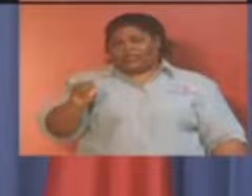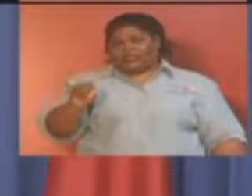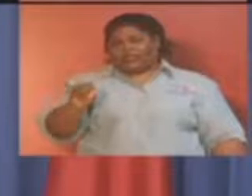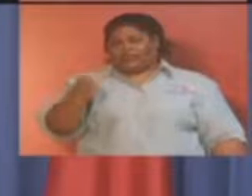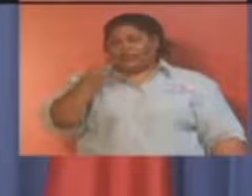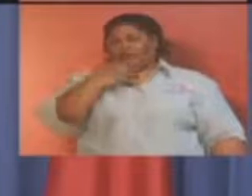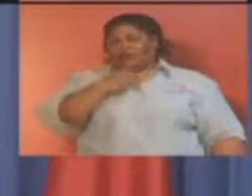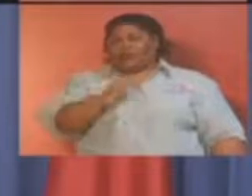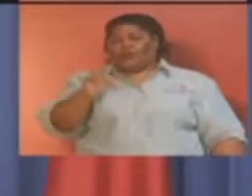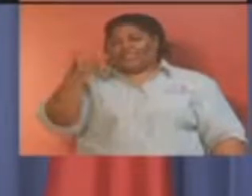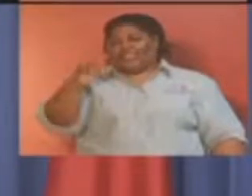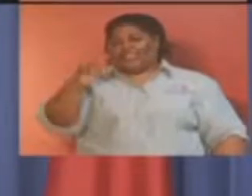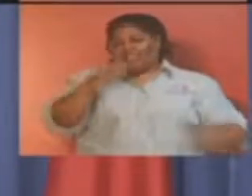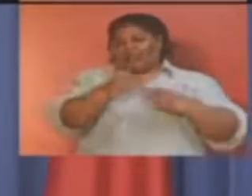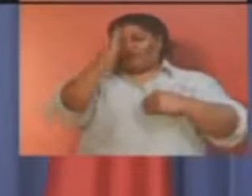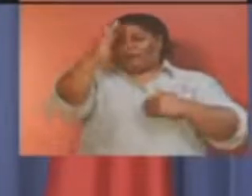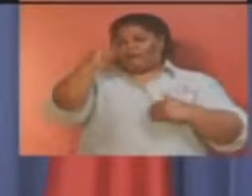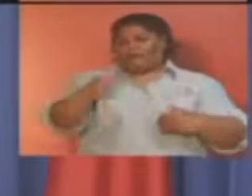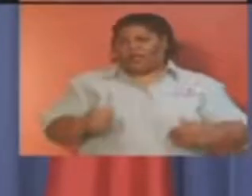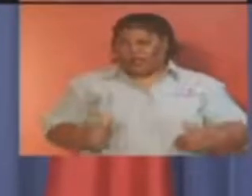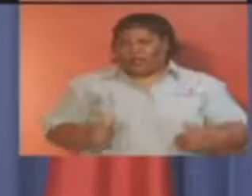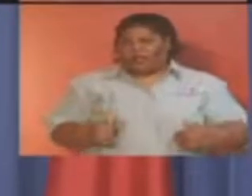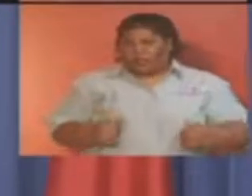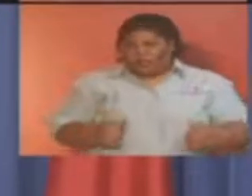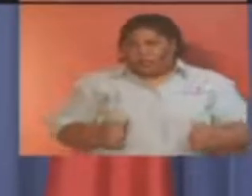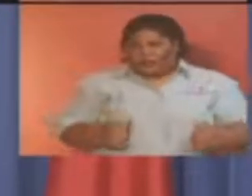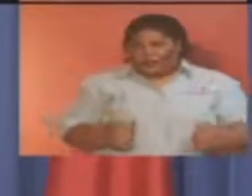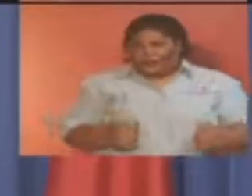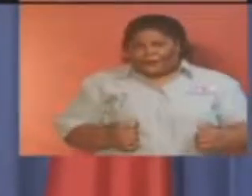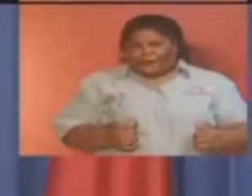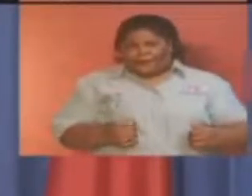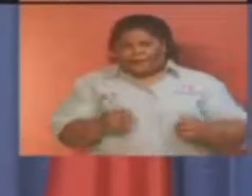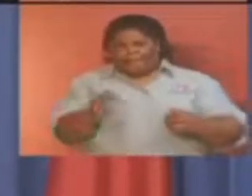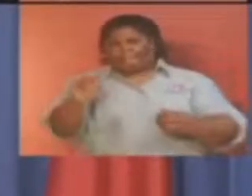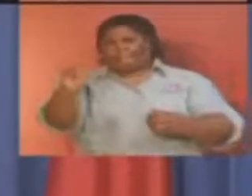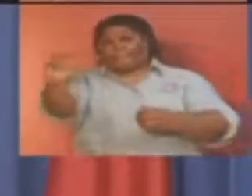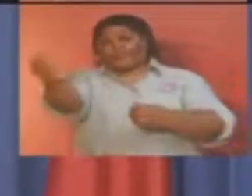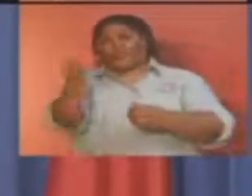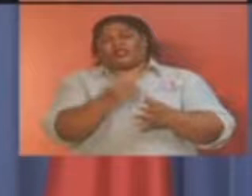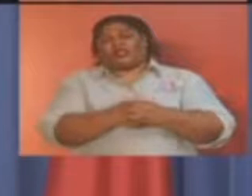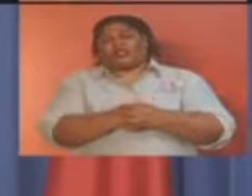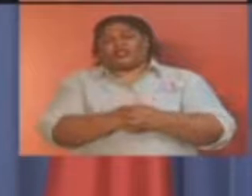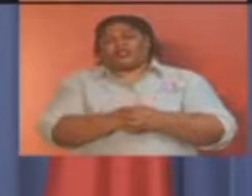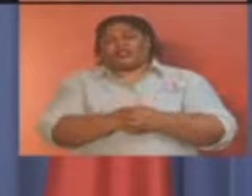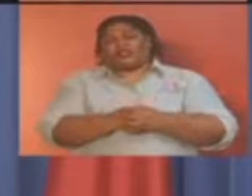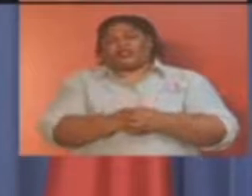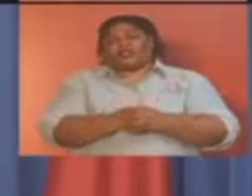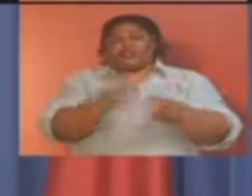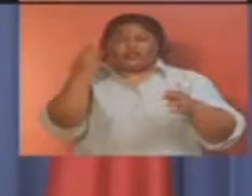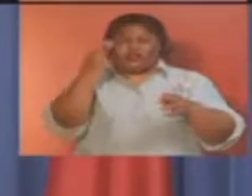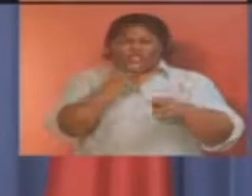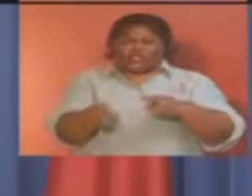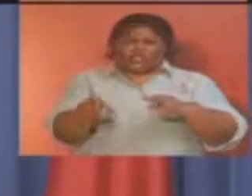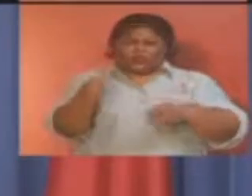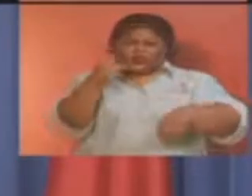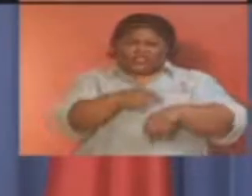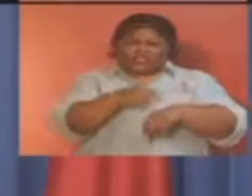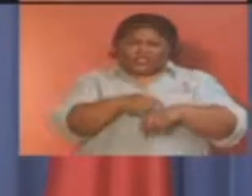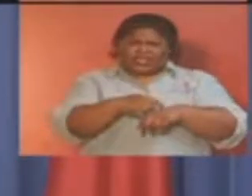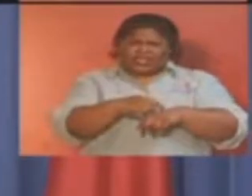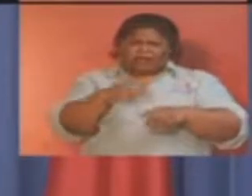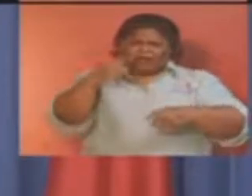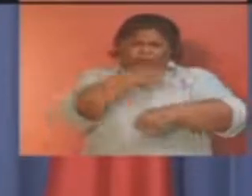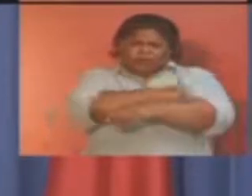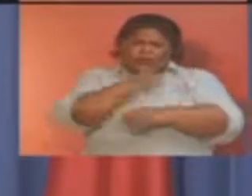brief information about this vaccine in particular. The shorter period of time between dose 1 and dose 2